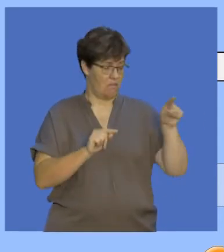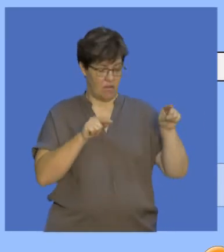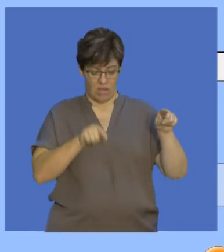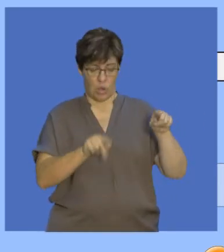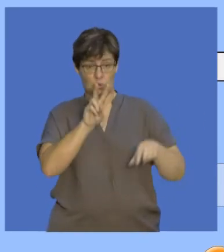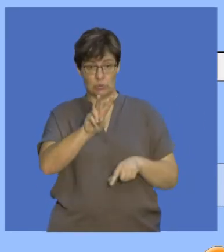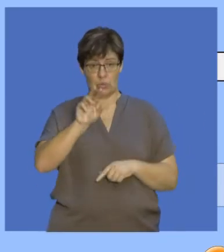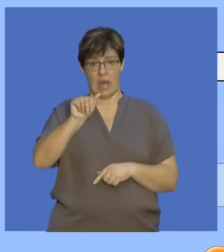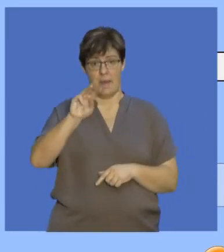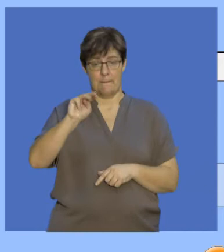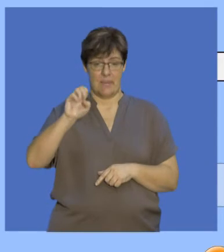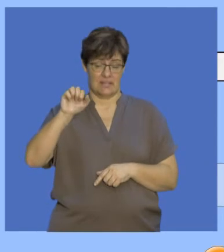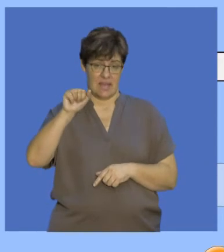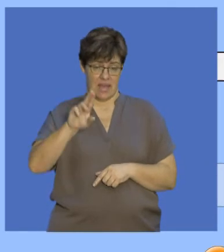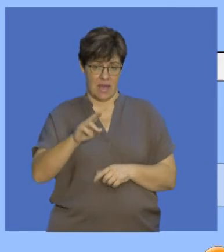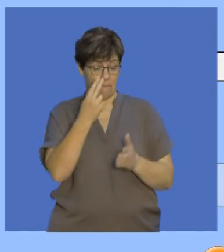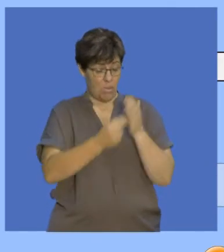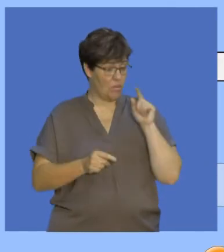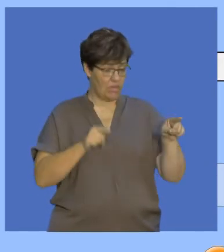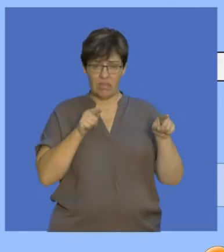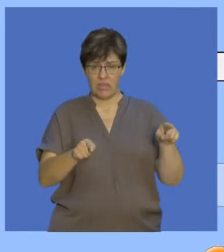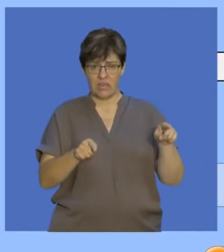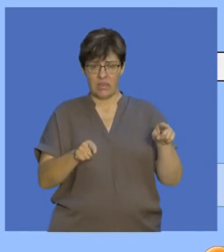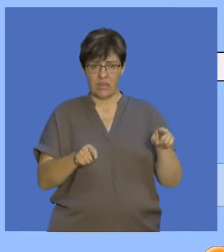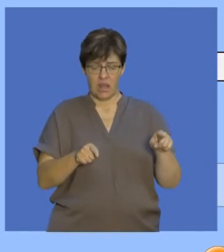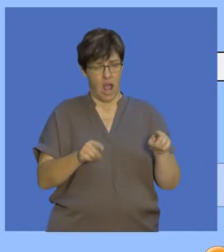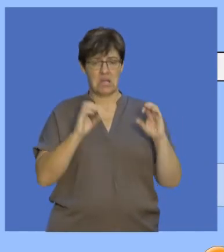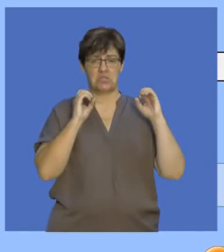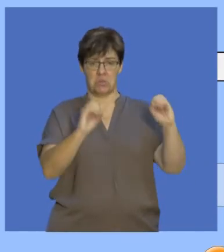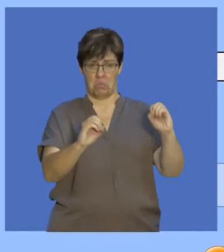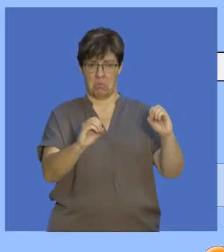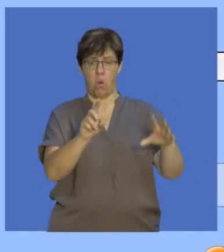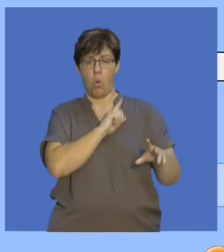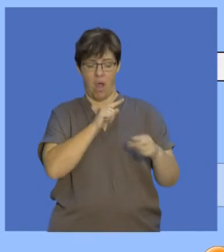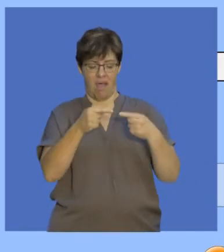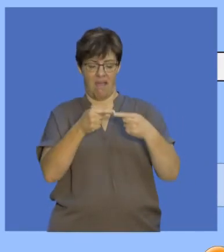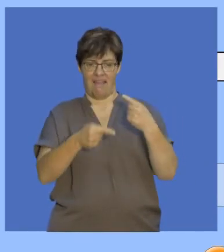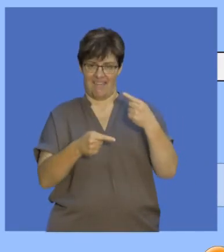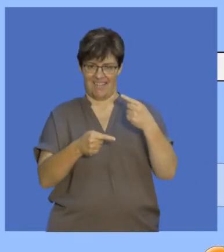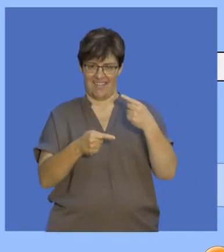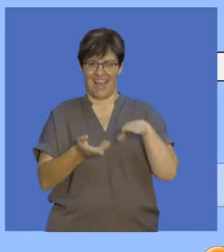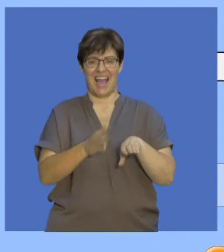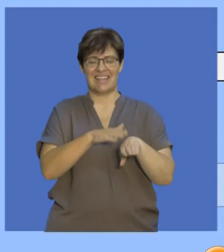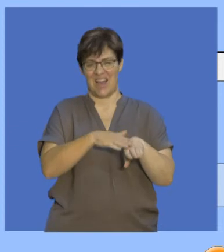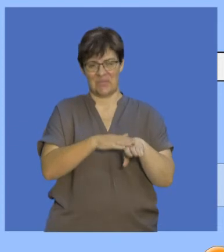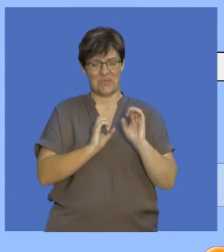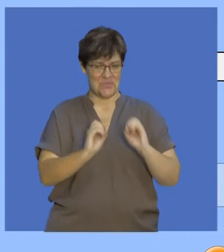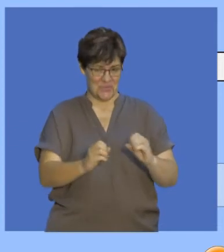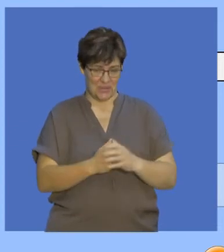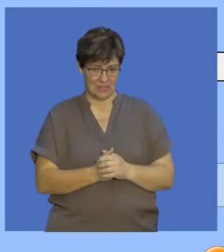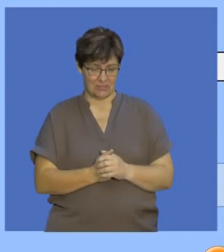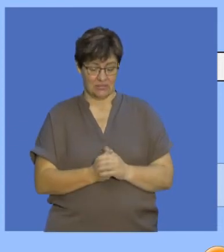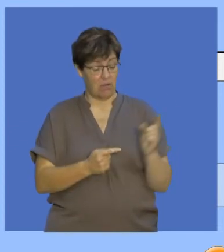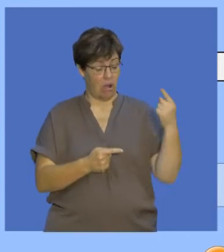ammeters. Now, in both cases, there is 0 ammeter reading because there is no current. Why? The circuit is broken.